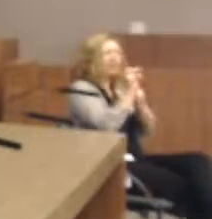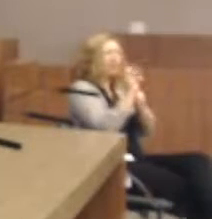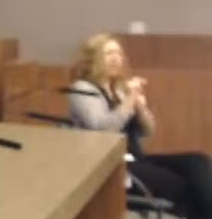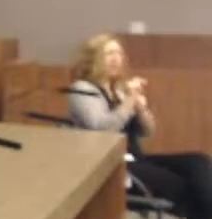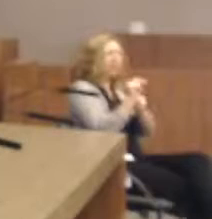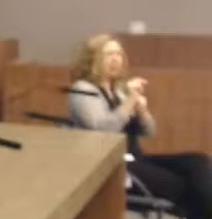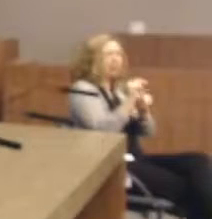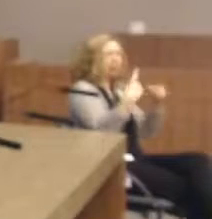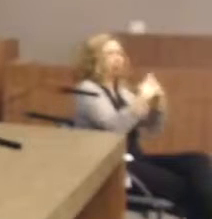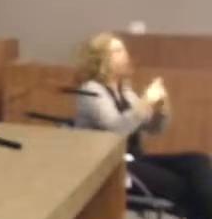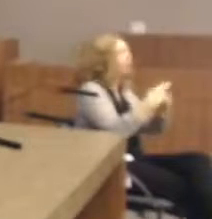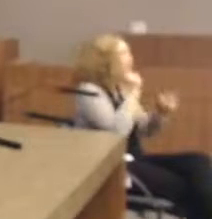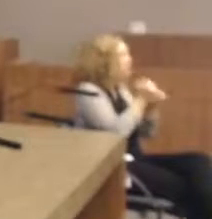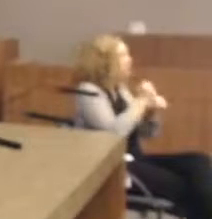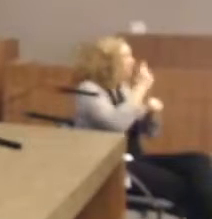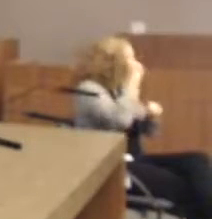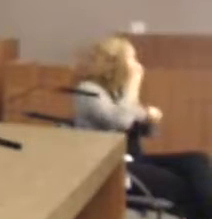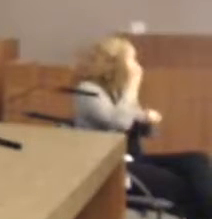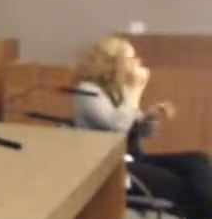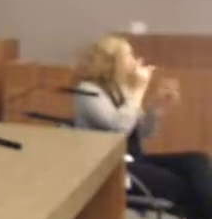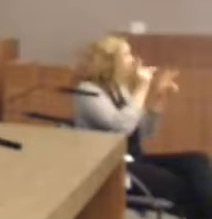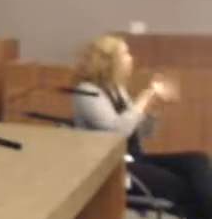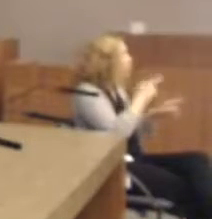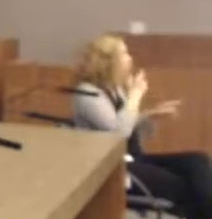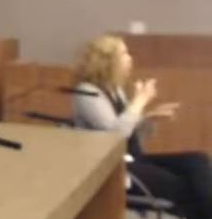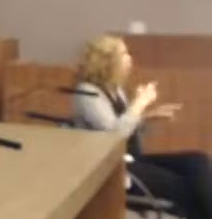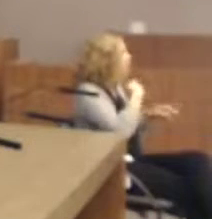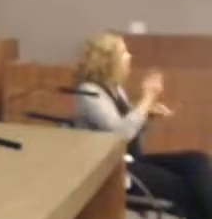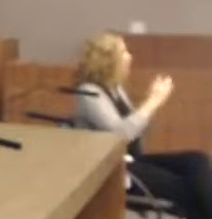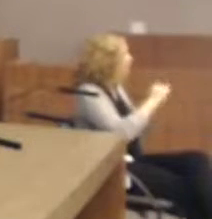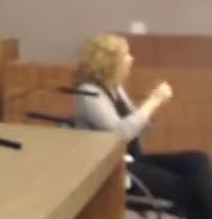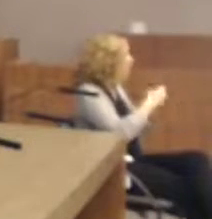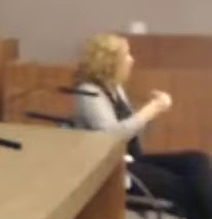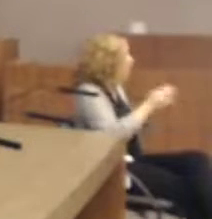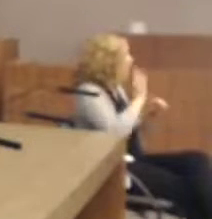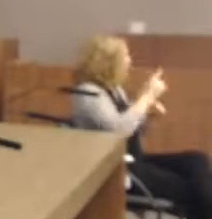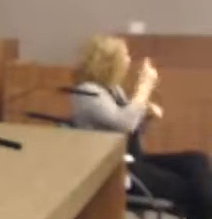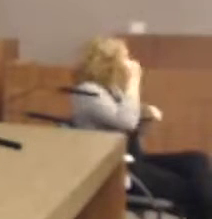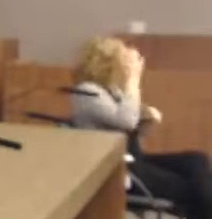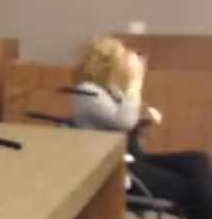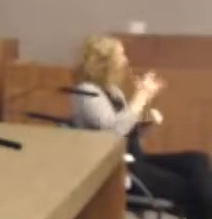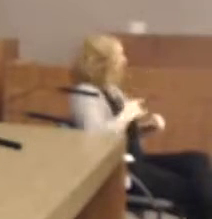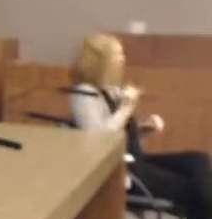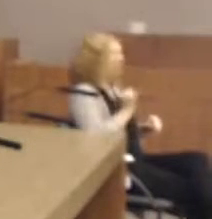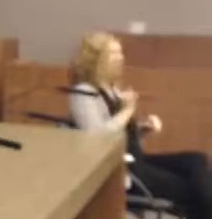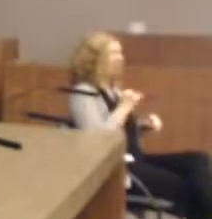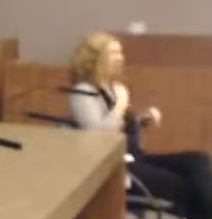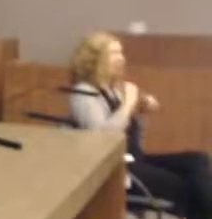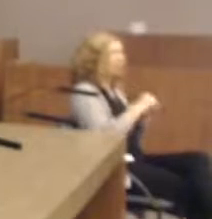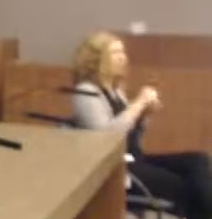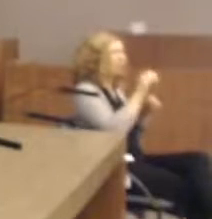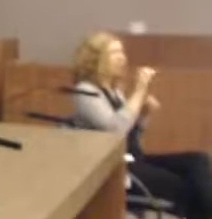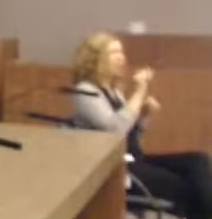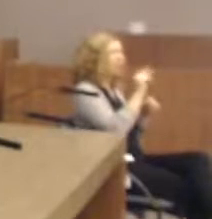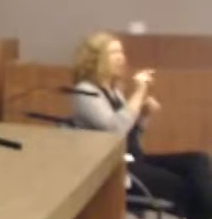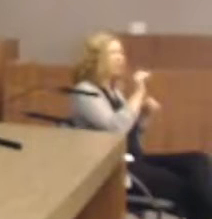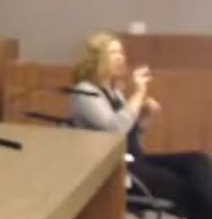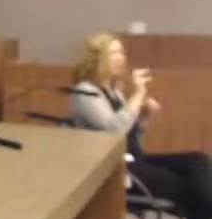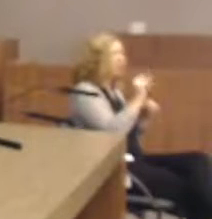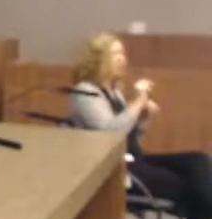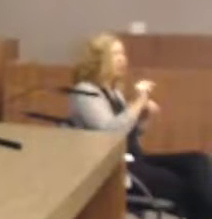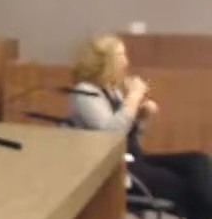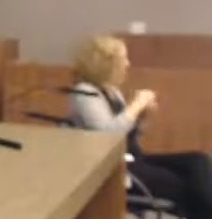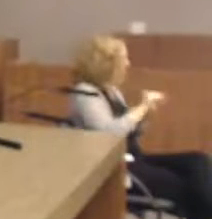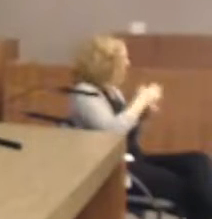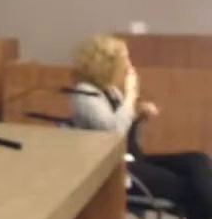doesn't make sense, right? And the person who is telling the story might think, why do I feel like I remember cinnamon? Why do I remember that